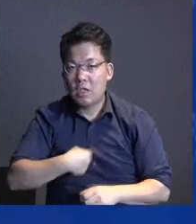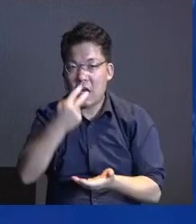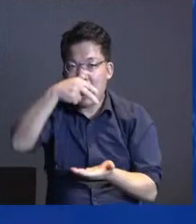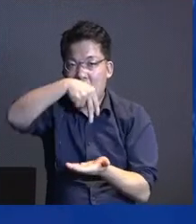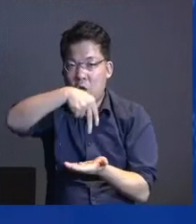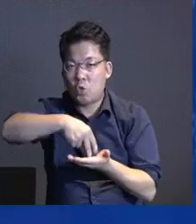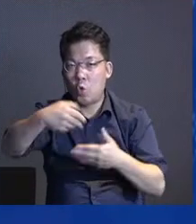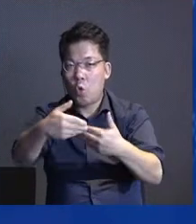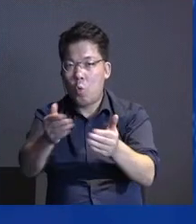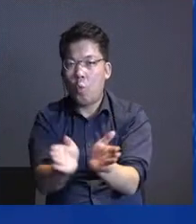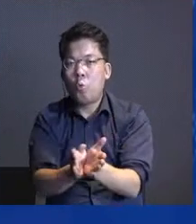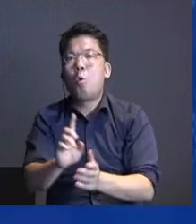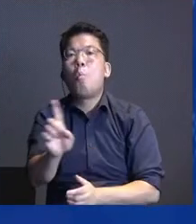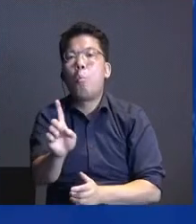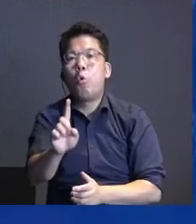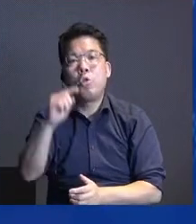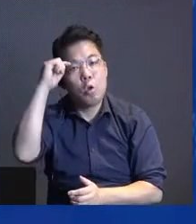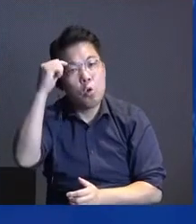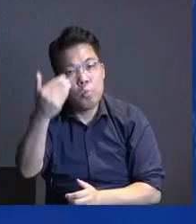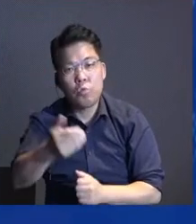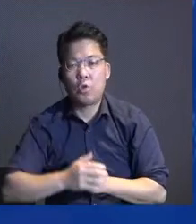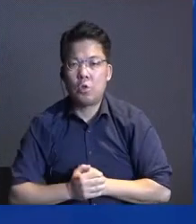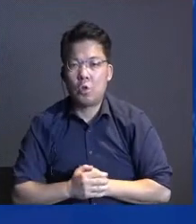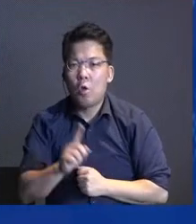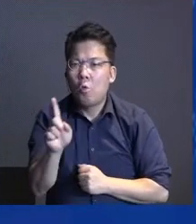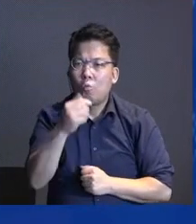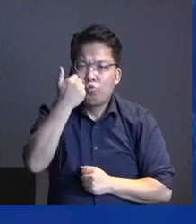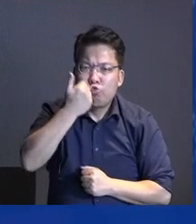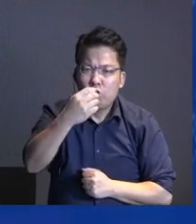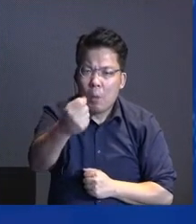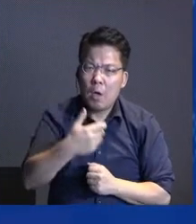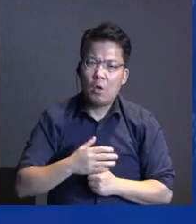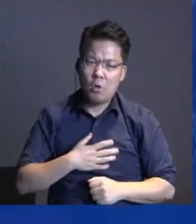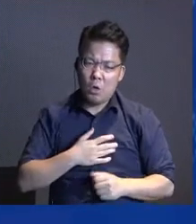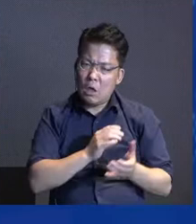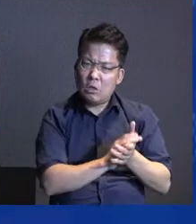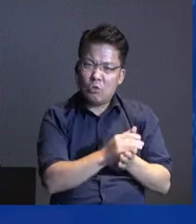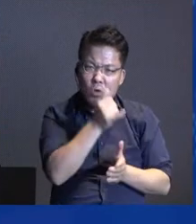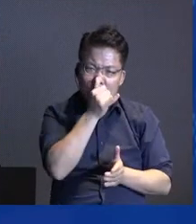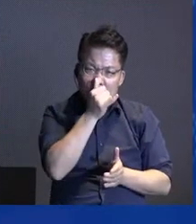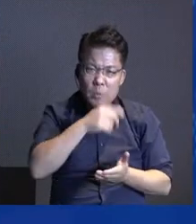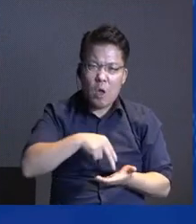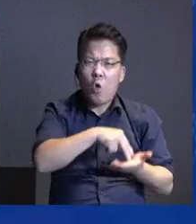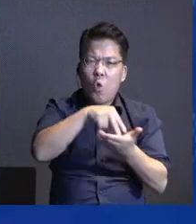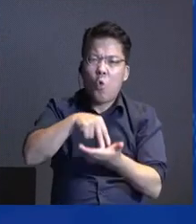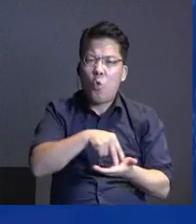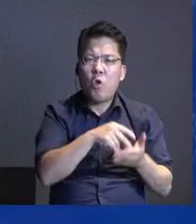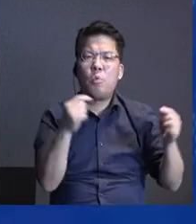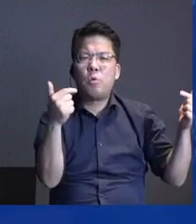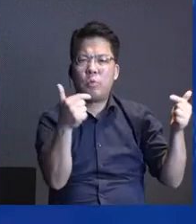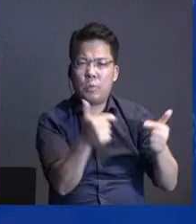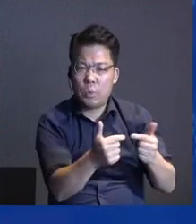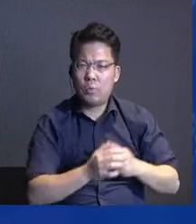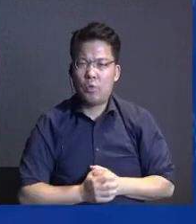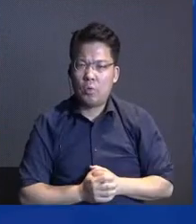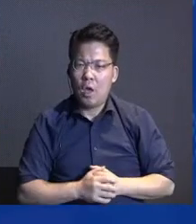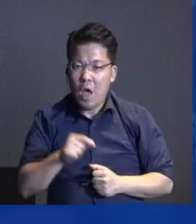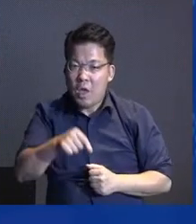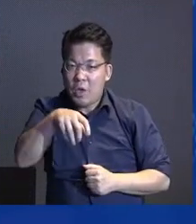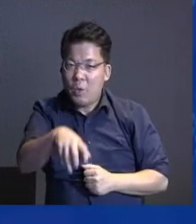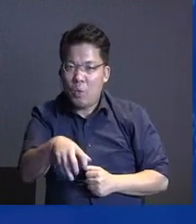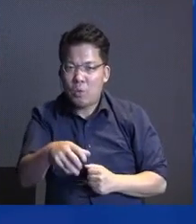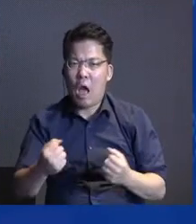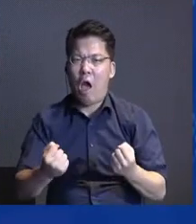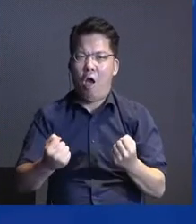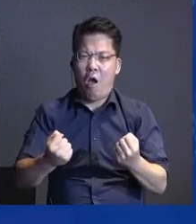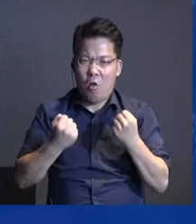because I have friends. This is a place where I can feel healthy and full of energy because I do gymnastics together.